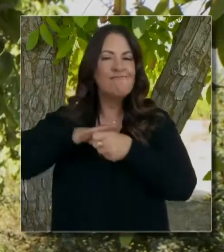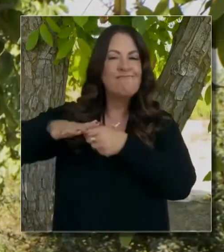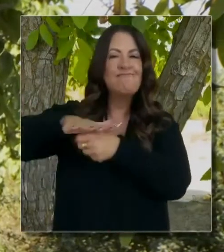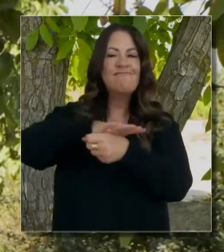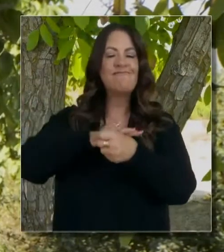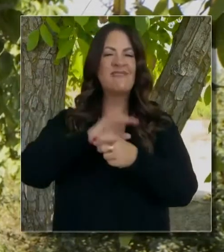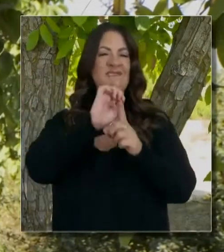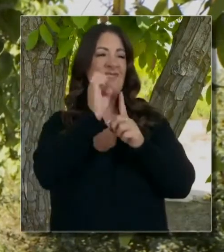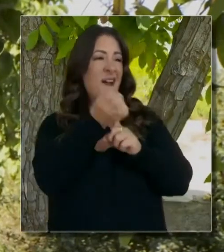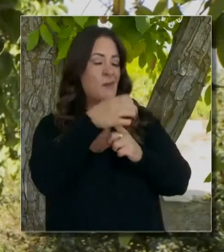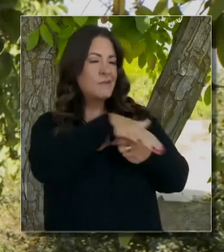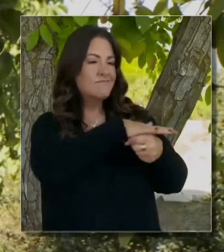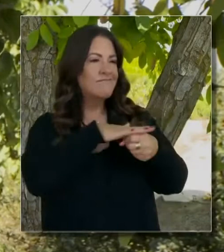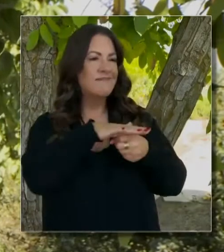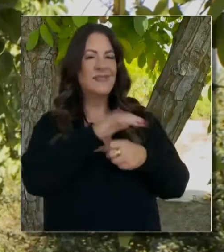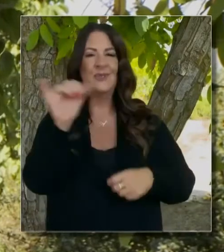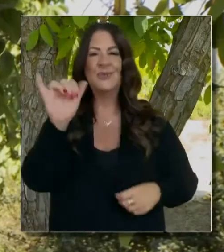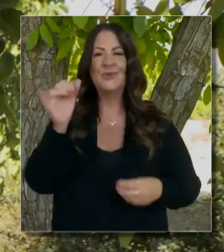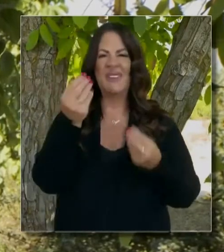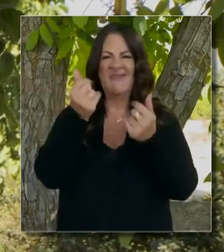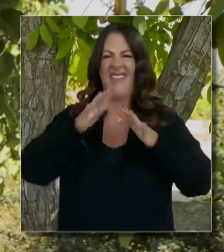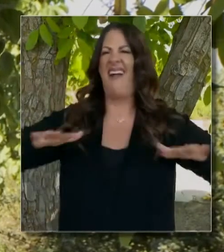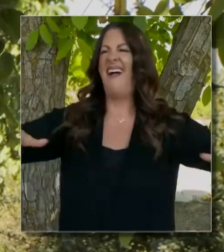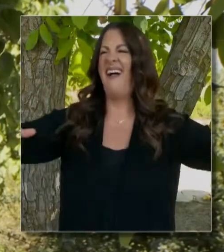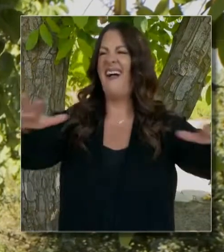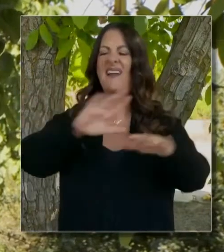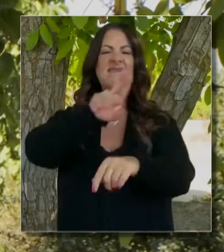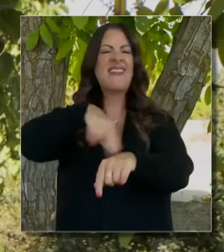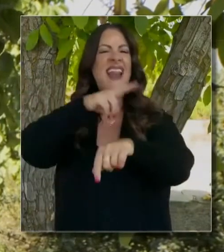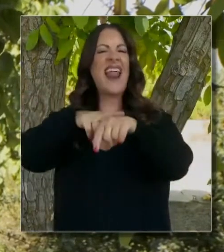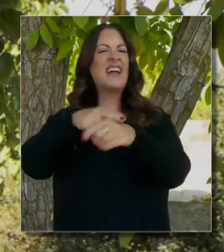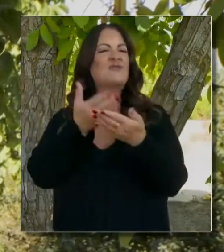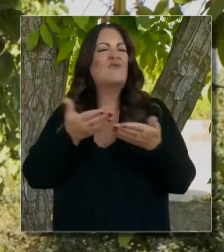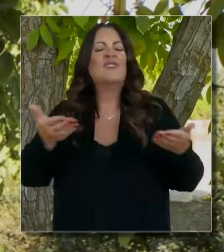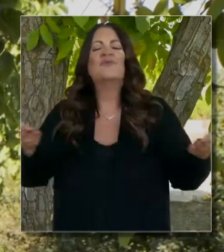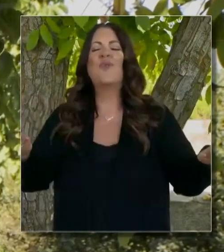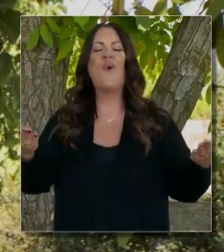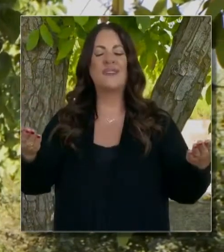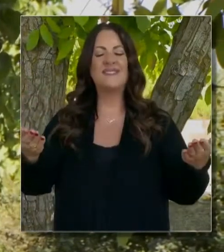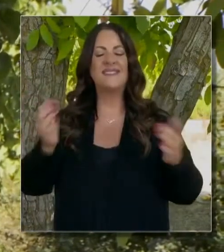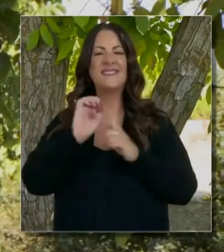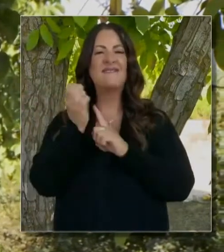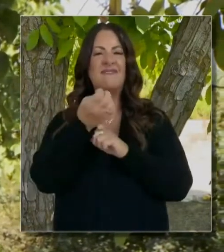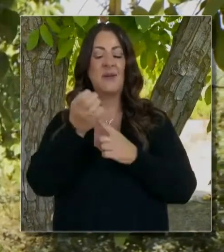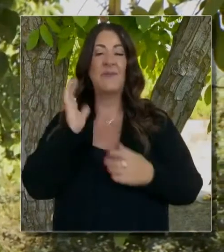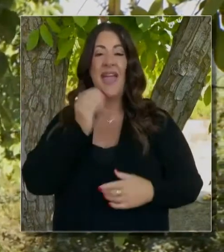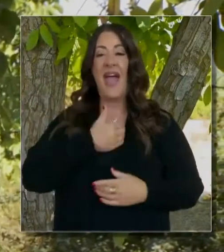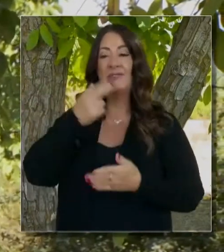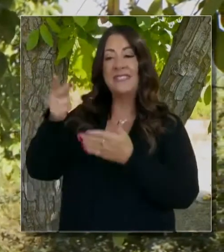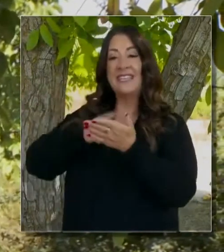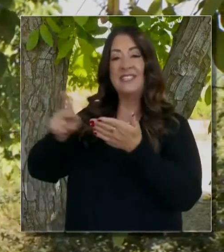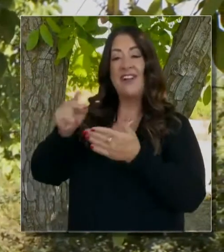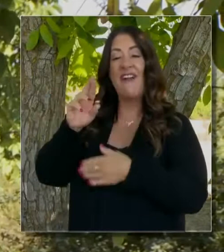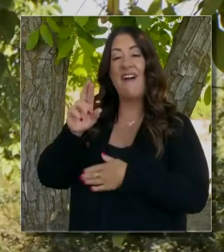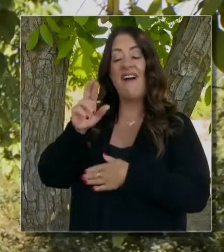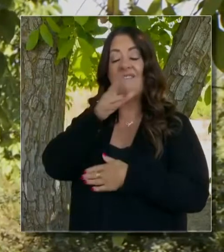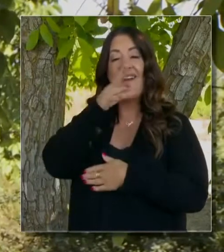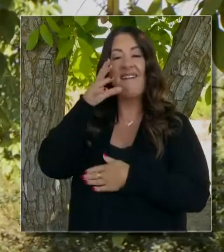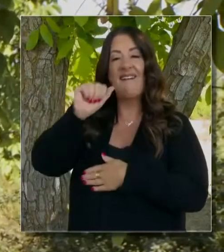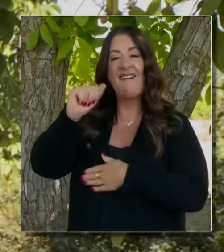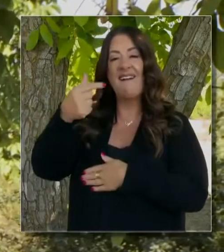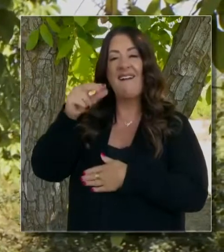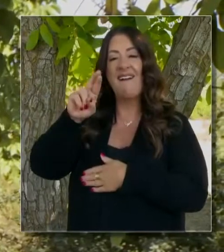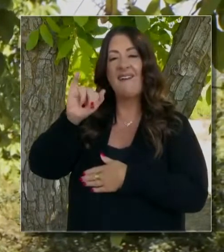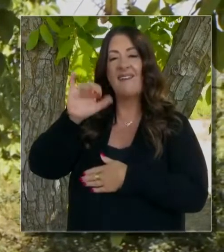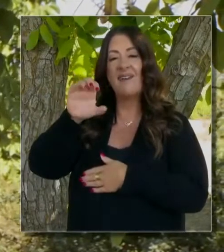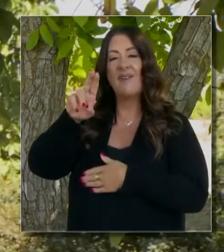environmental space, the lands and natural resource area. We have our Secretary of Agriculture here. We have our Secretary